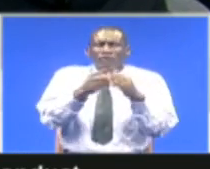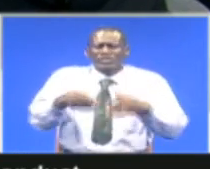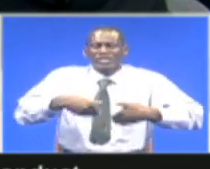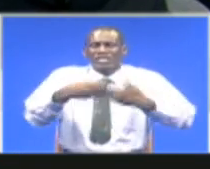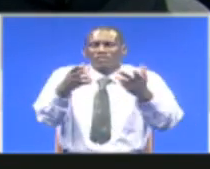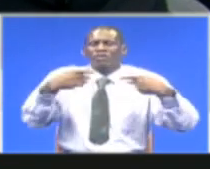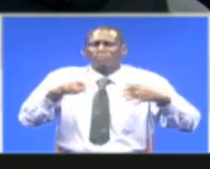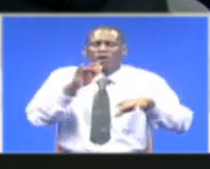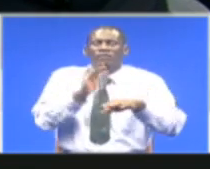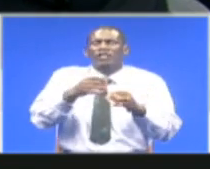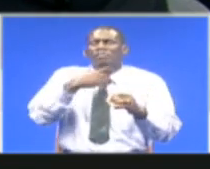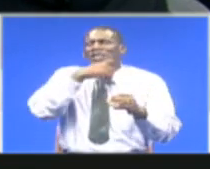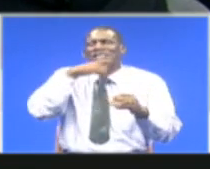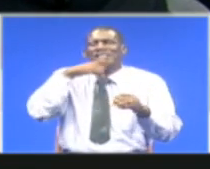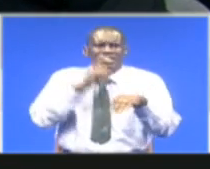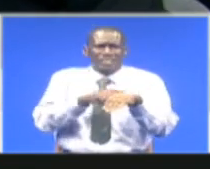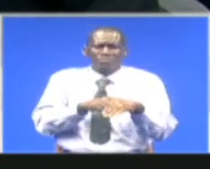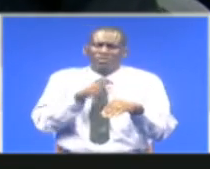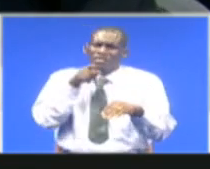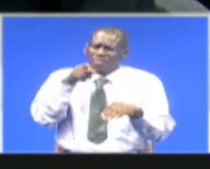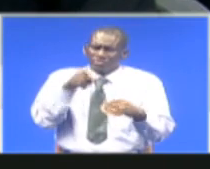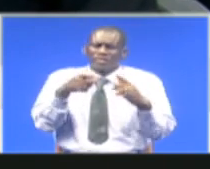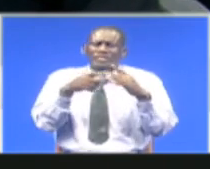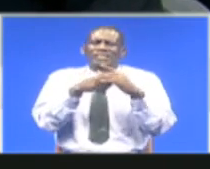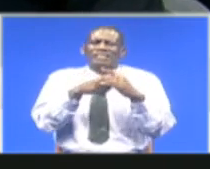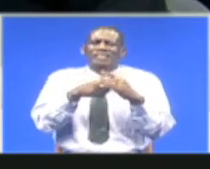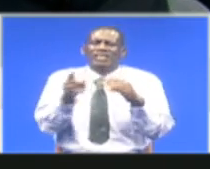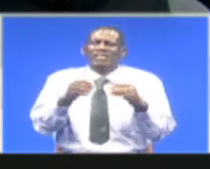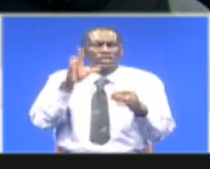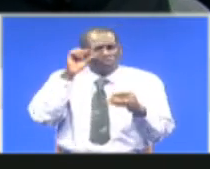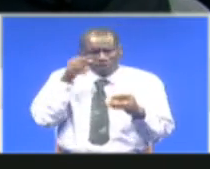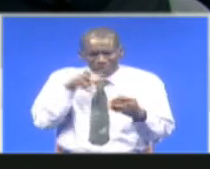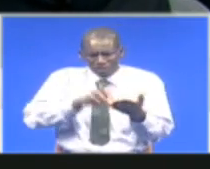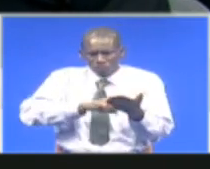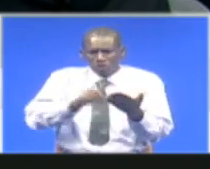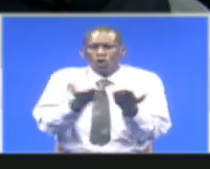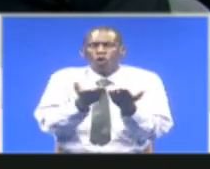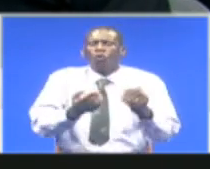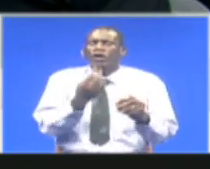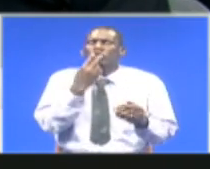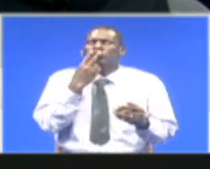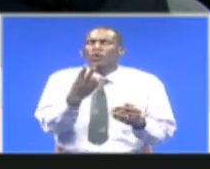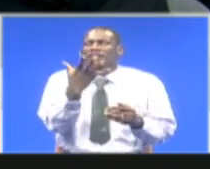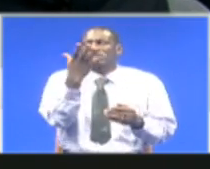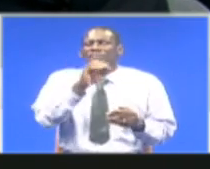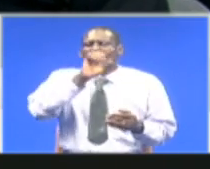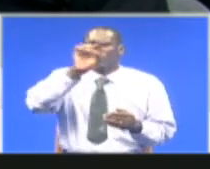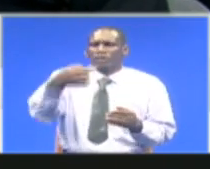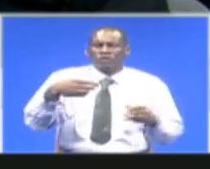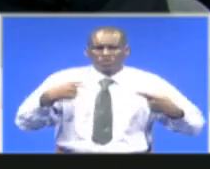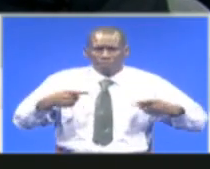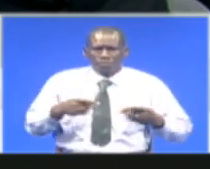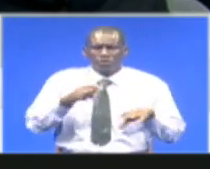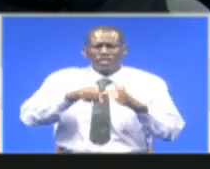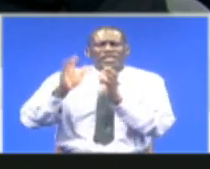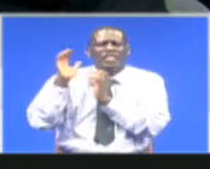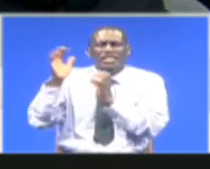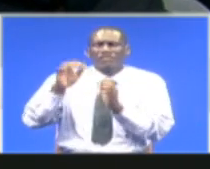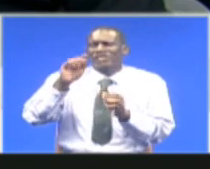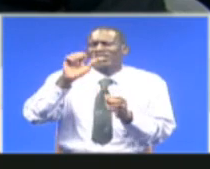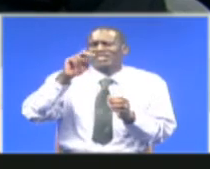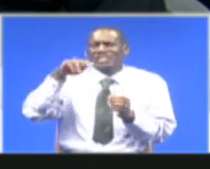drought across the country. The exercise kicks off at the coast this week, where close to 250,000 people in Kilifi, Tana